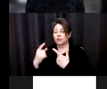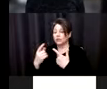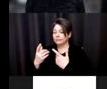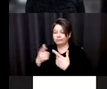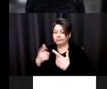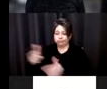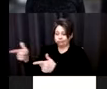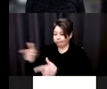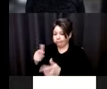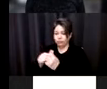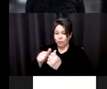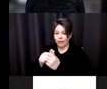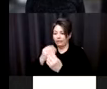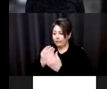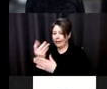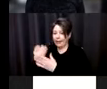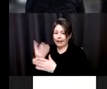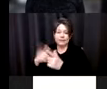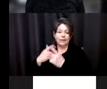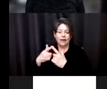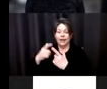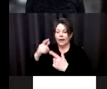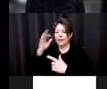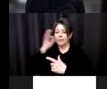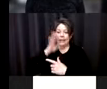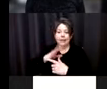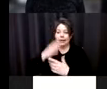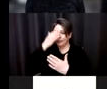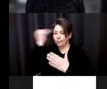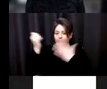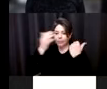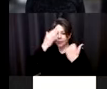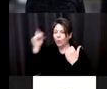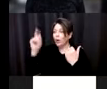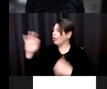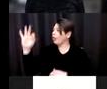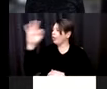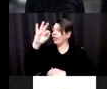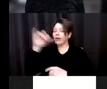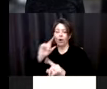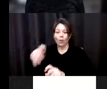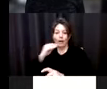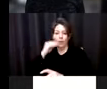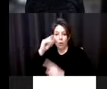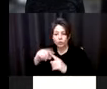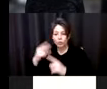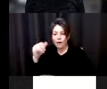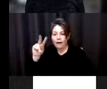with were causing the bees to lose their memory and not find their way home, causing disease to get into the hives that